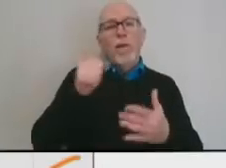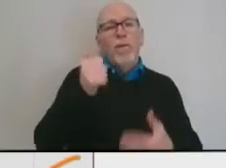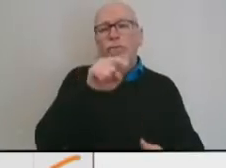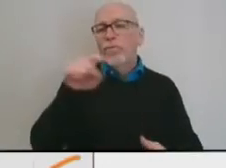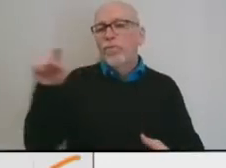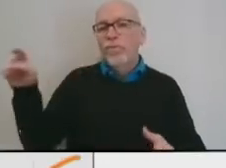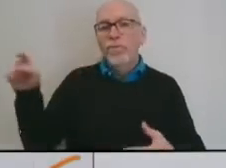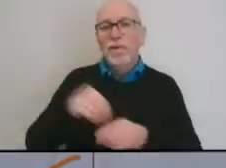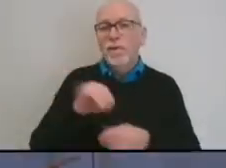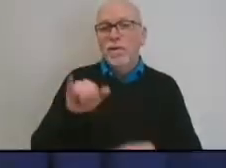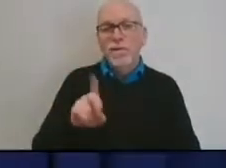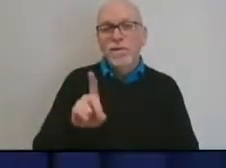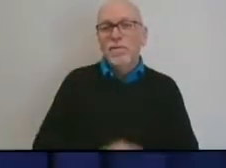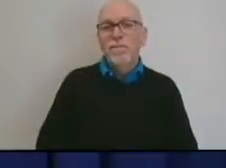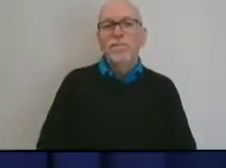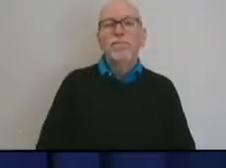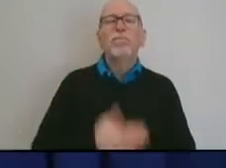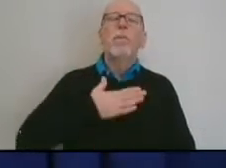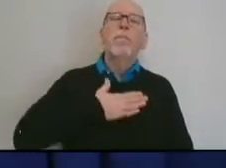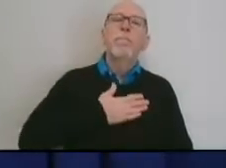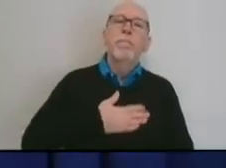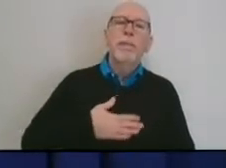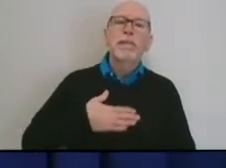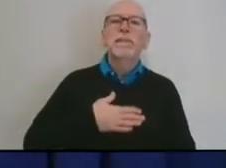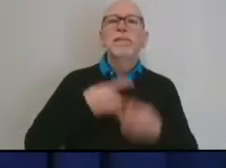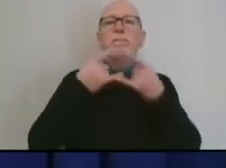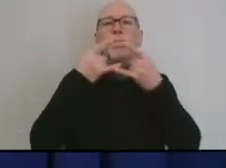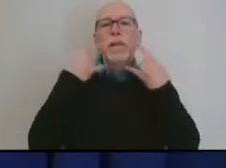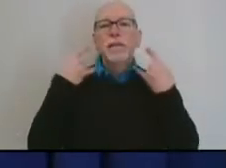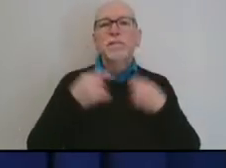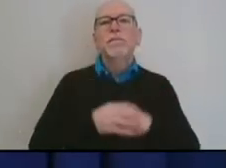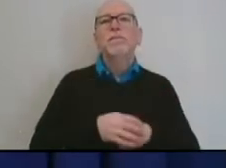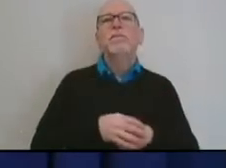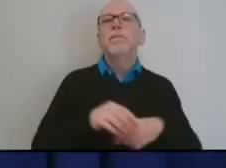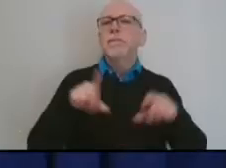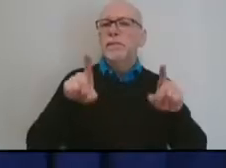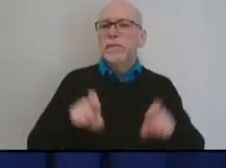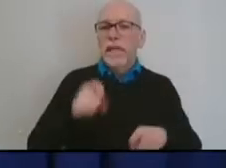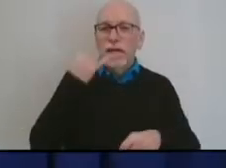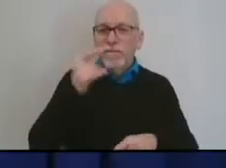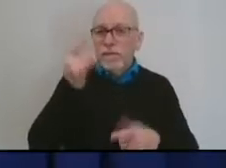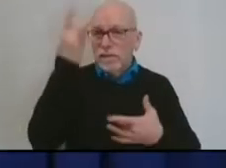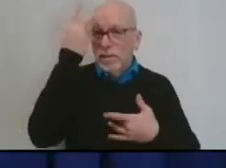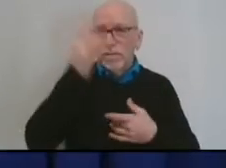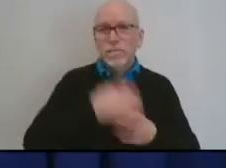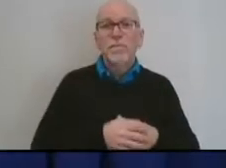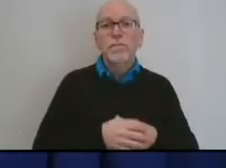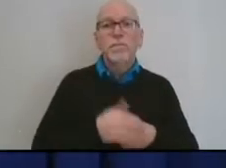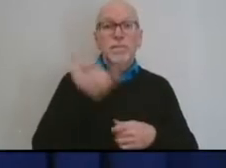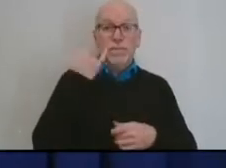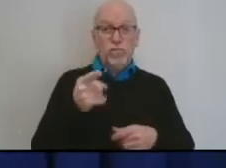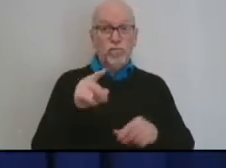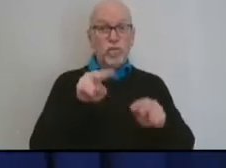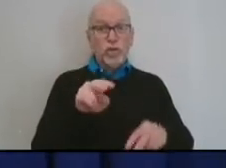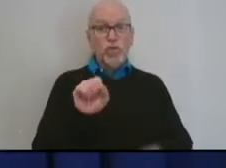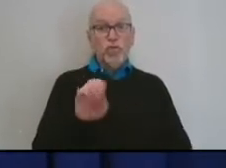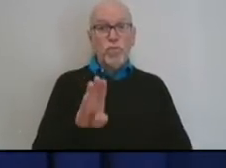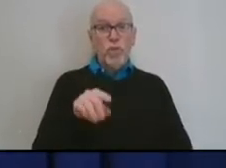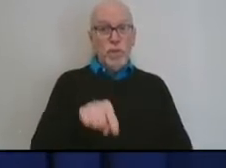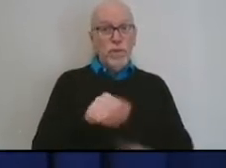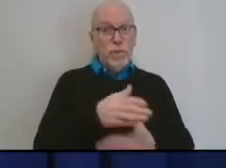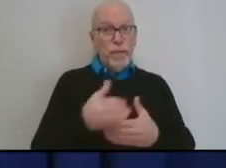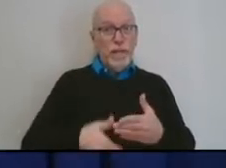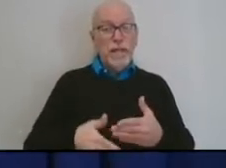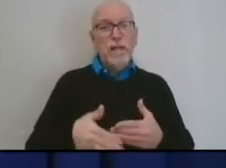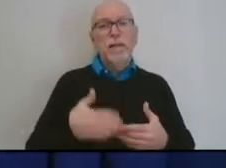the state. So please, mask up, get tested if you're sick, and if you're watching the Super Bowl this weekend, do it